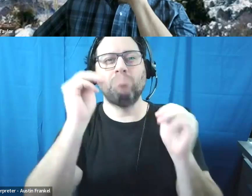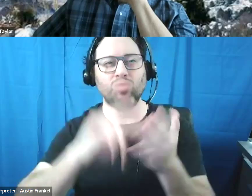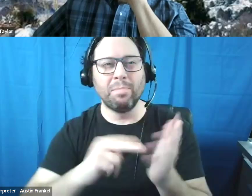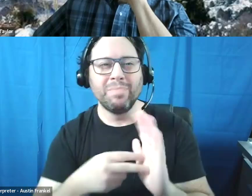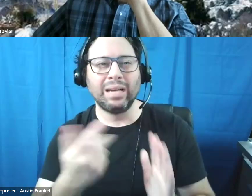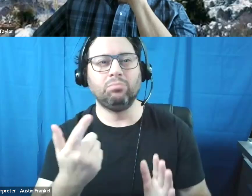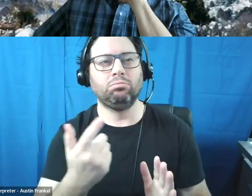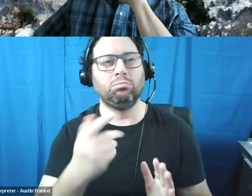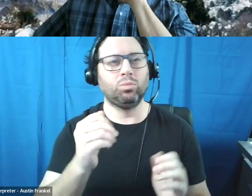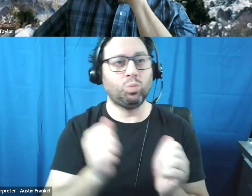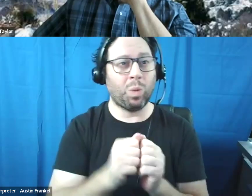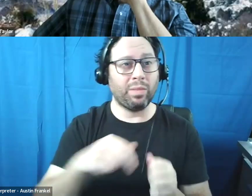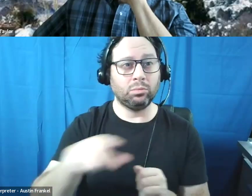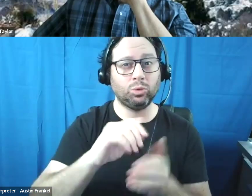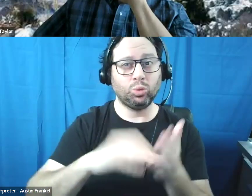the semester?